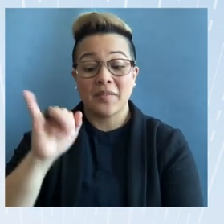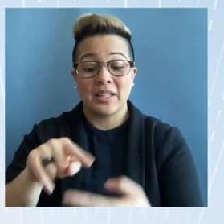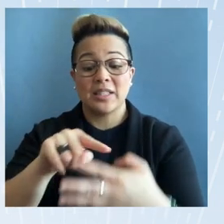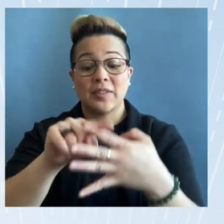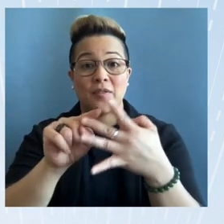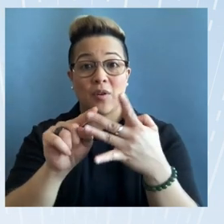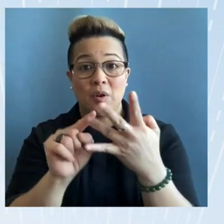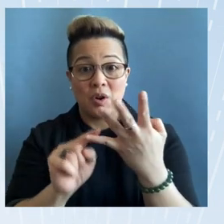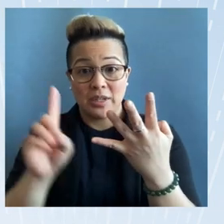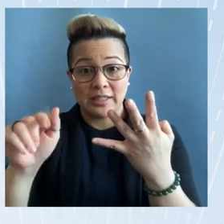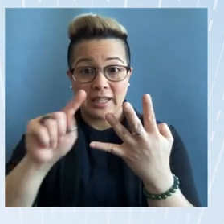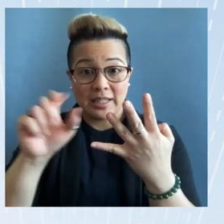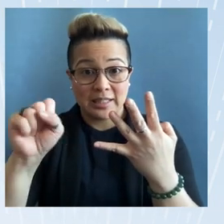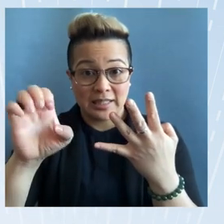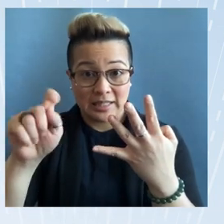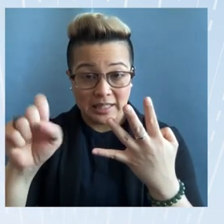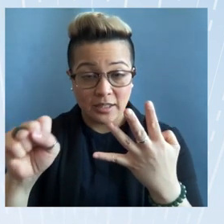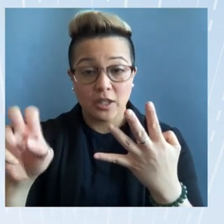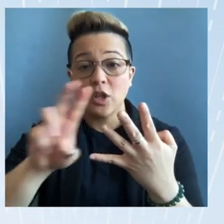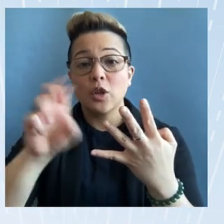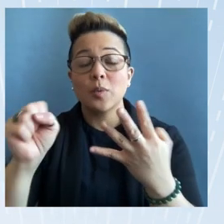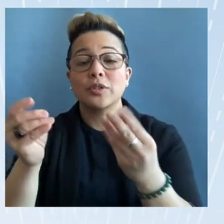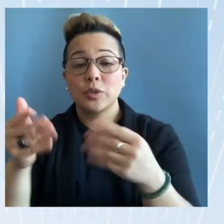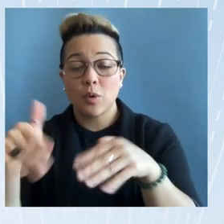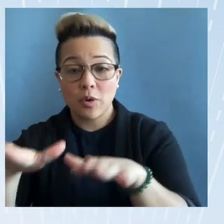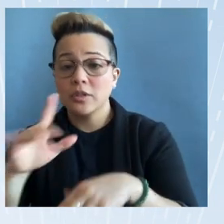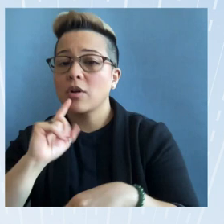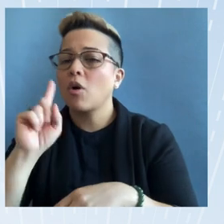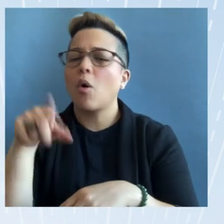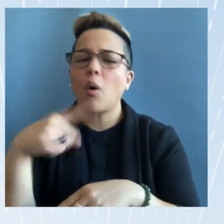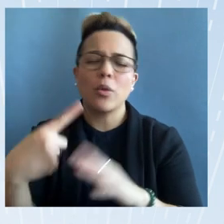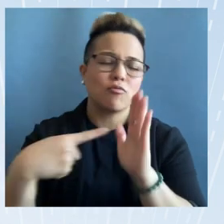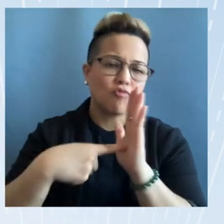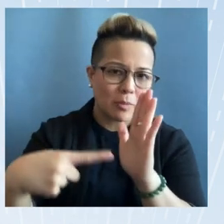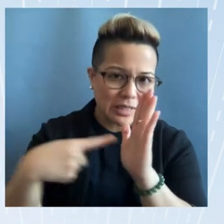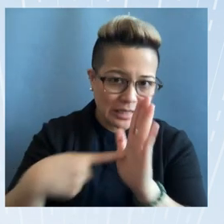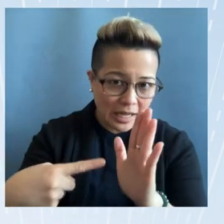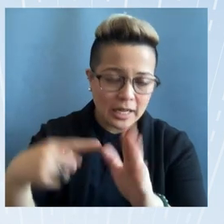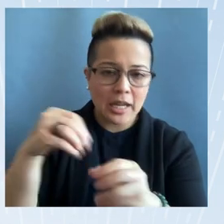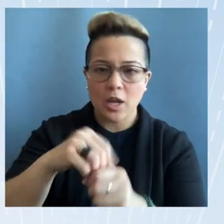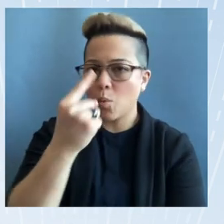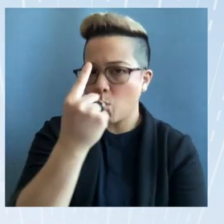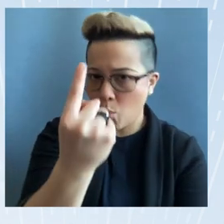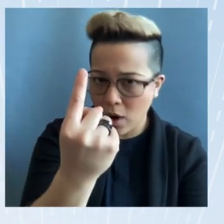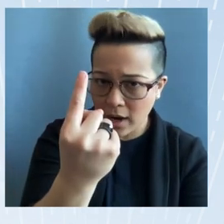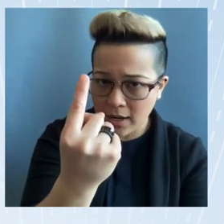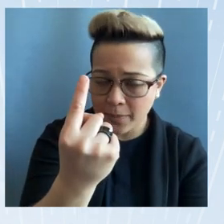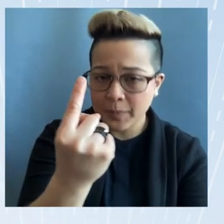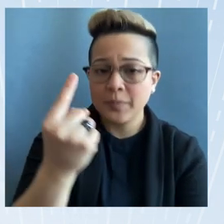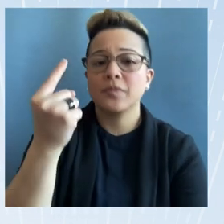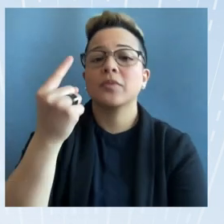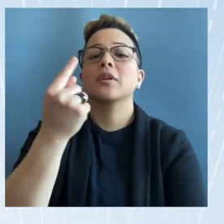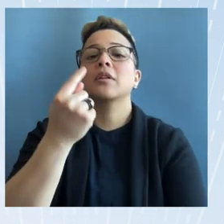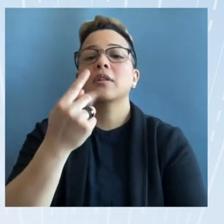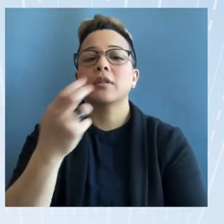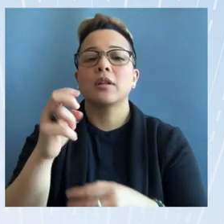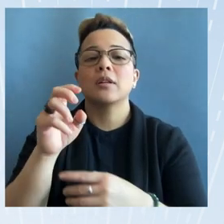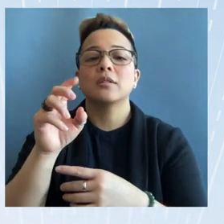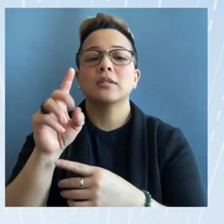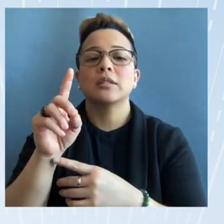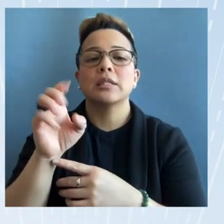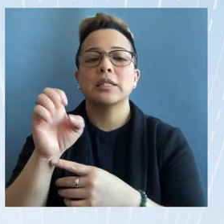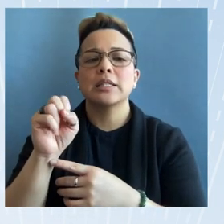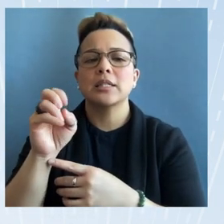data sets, the U.S. territories are only represented in one, the decennial census.